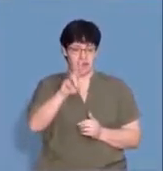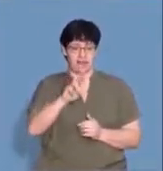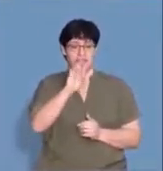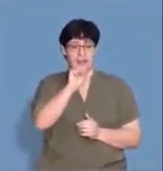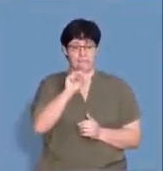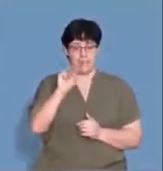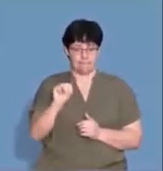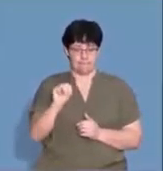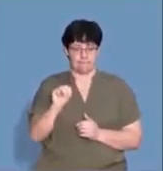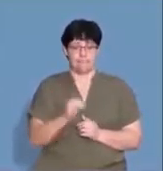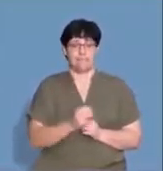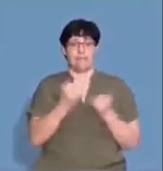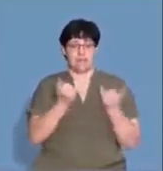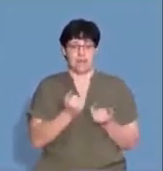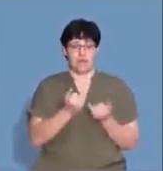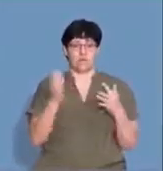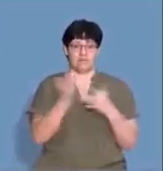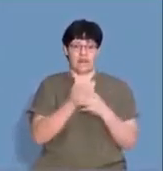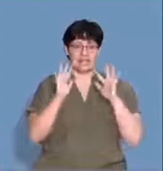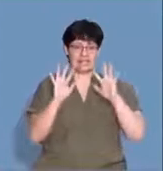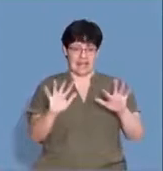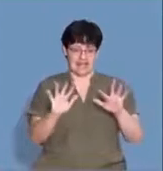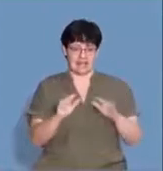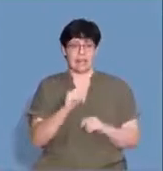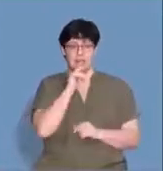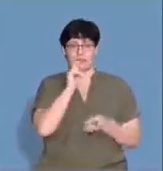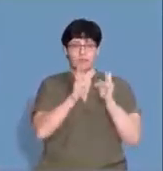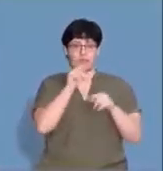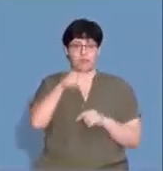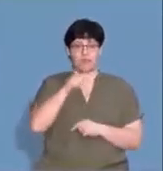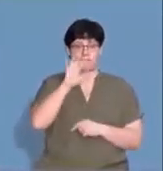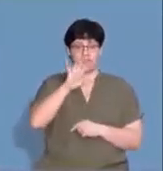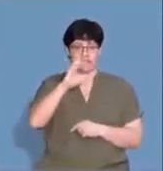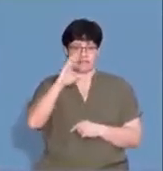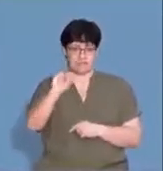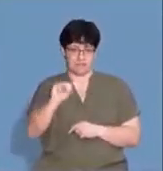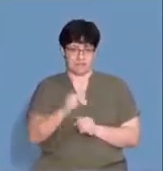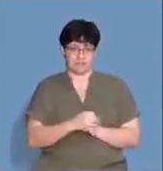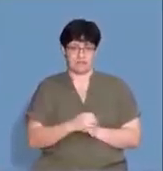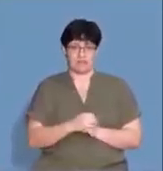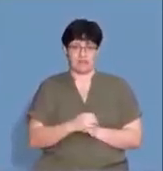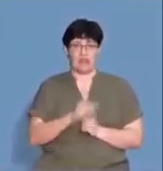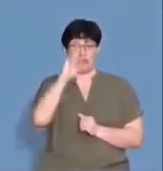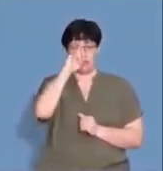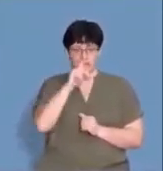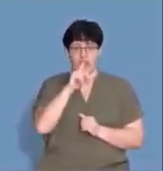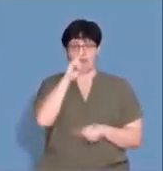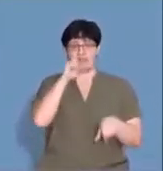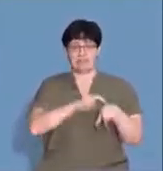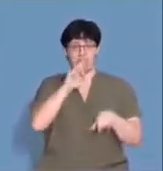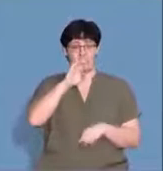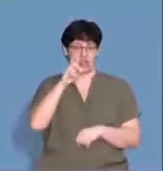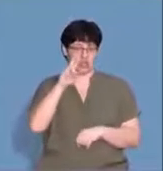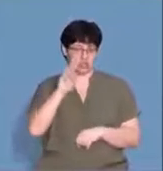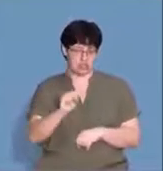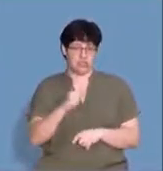in millimeters, so now we're dividing by 10, so it's 12,5 centimeters. But remember, I need my radius,